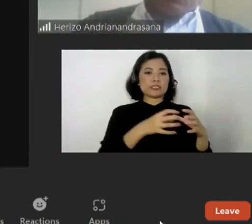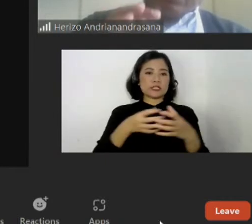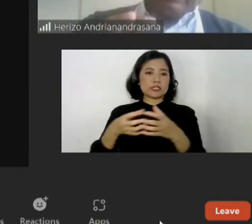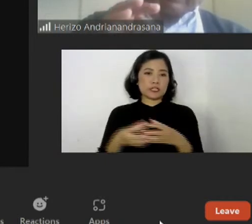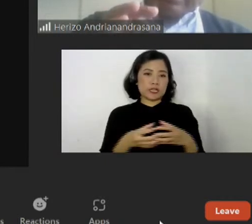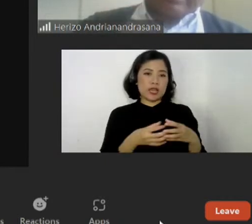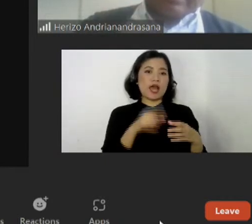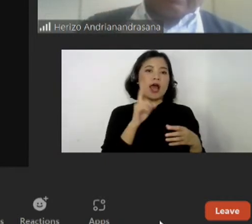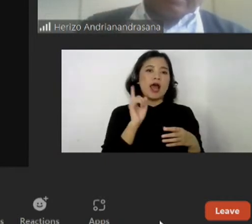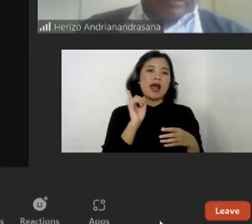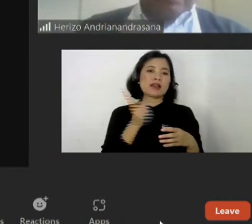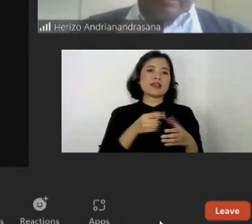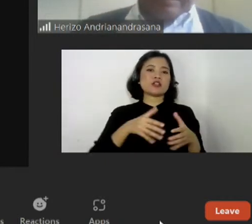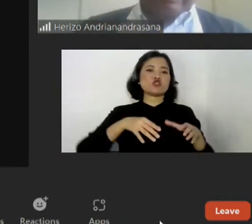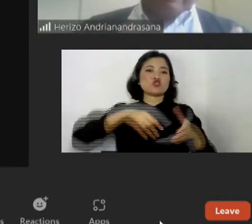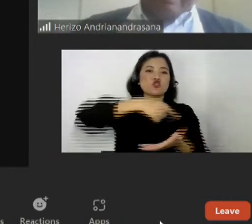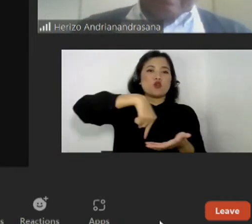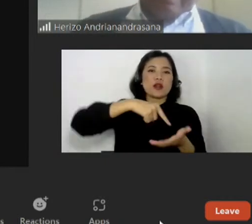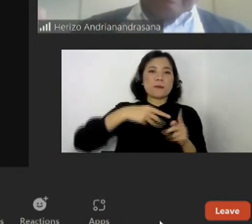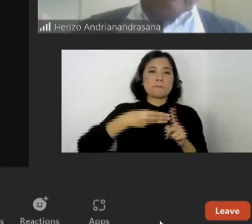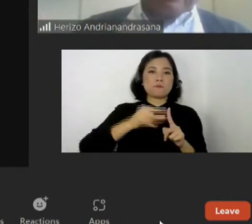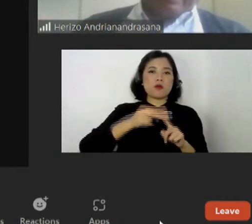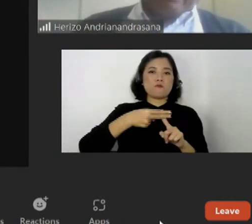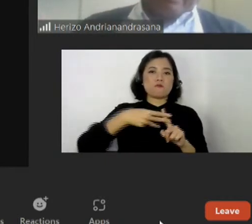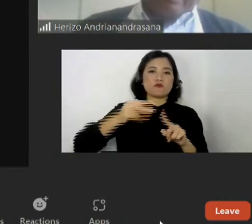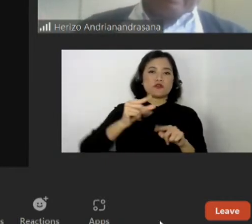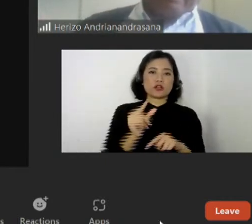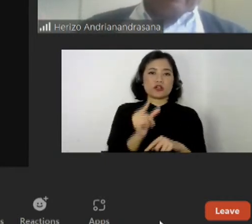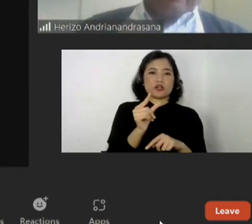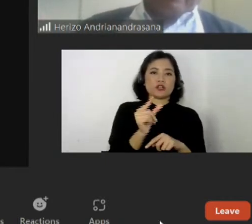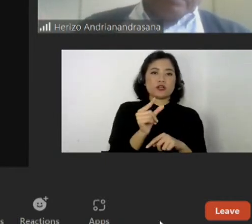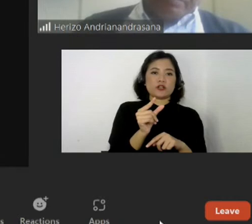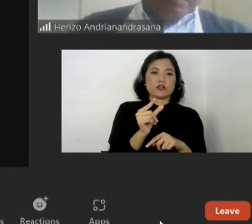buffer zones for each cluster. That means